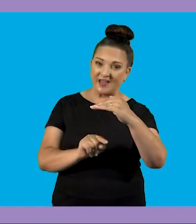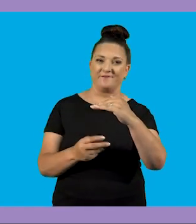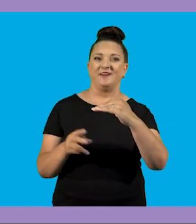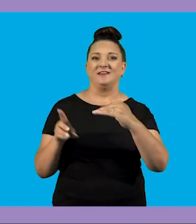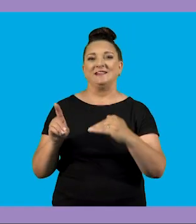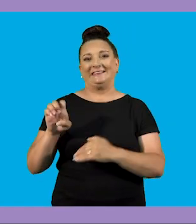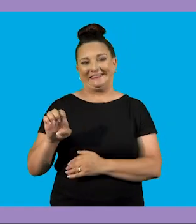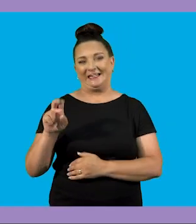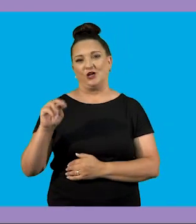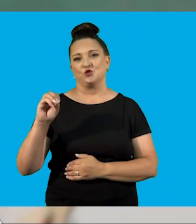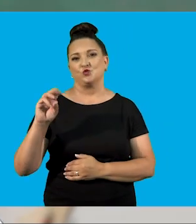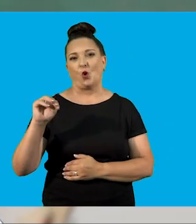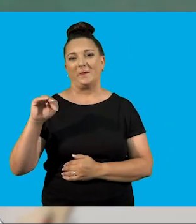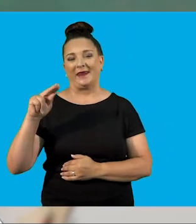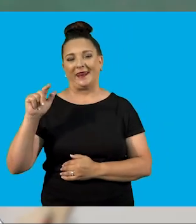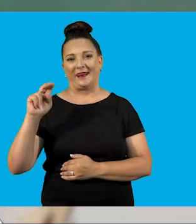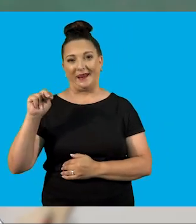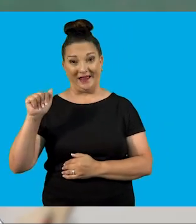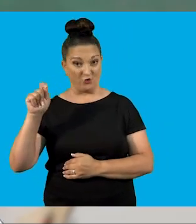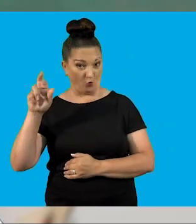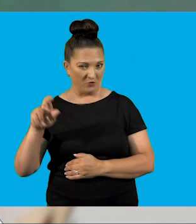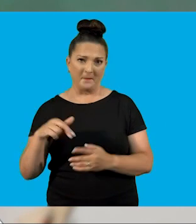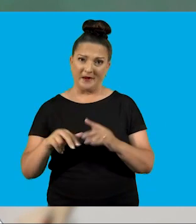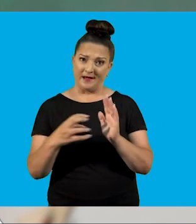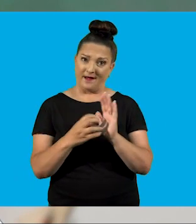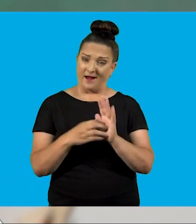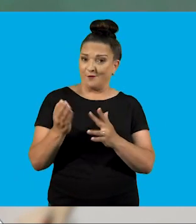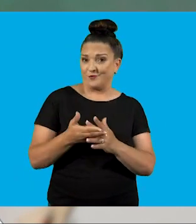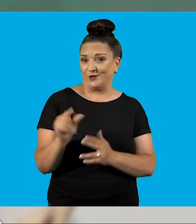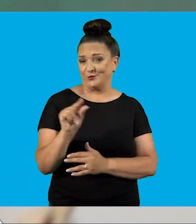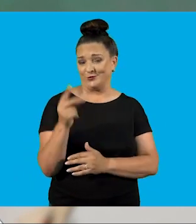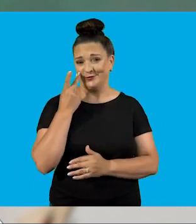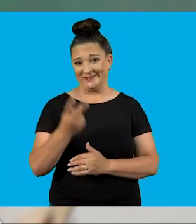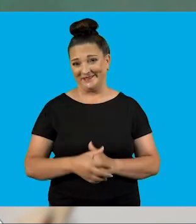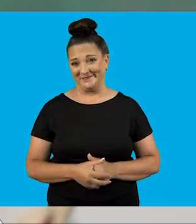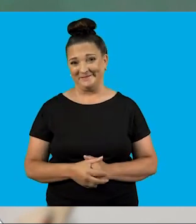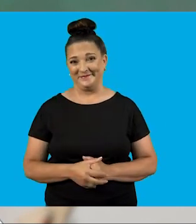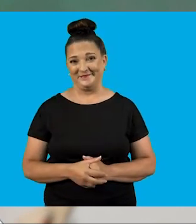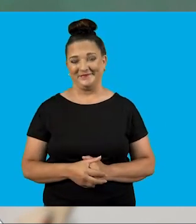is the denominator. Let's quickly go to an ad break and then we'll see you just now.